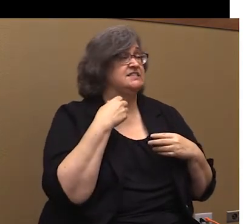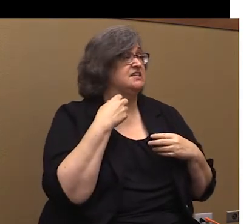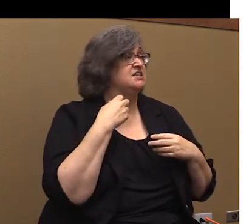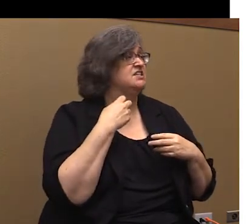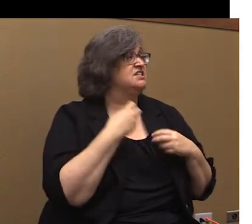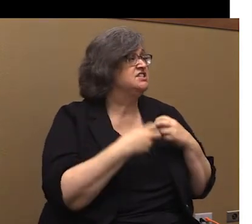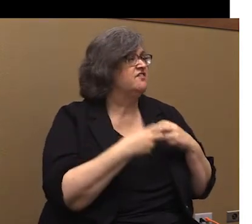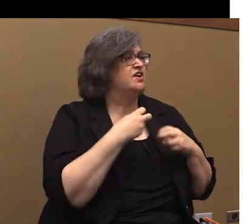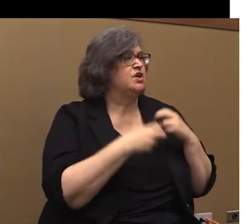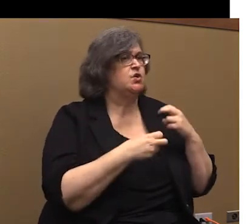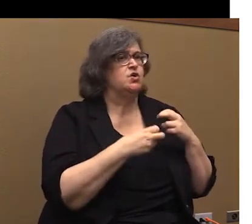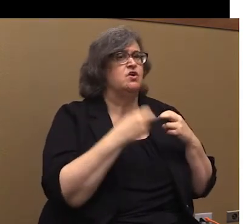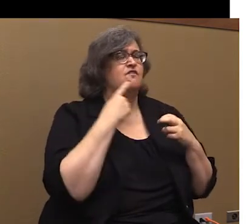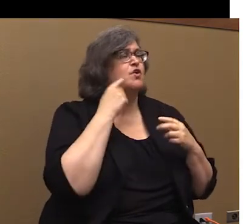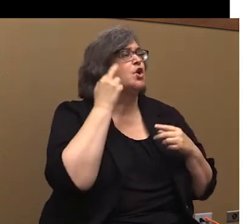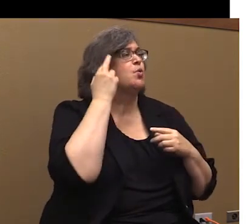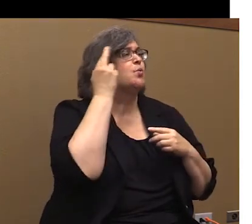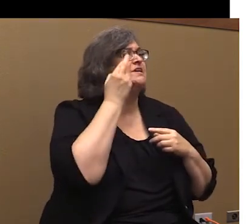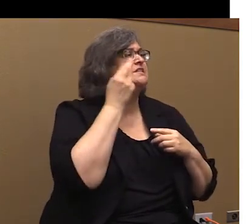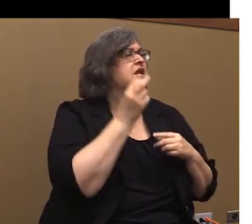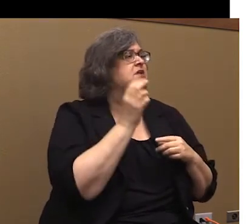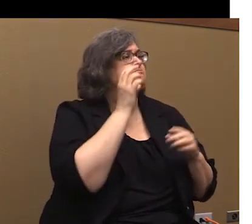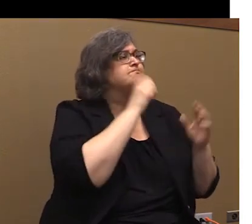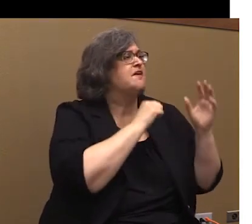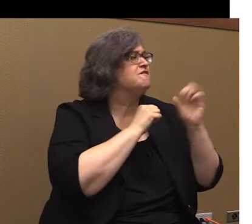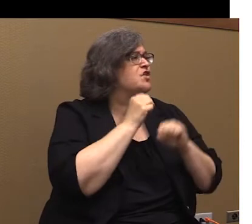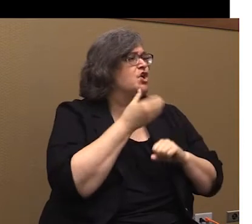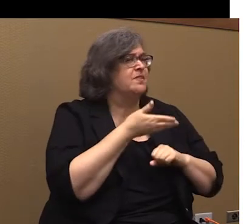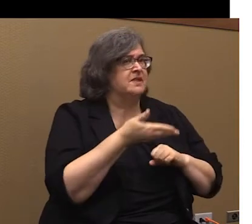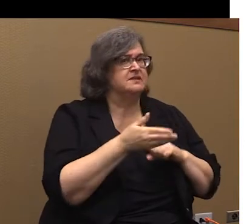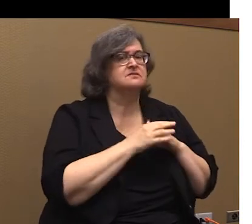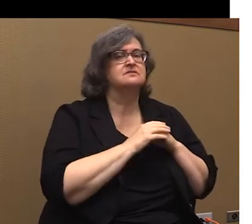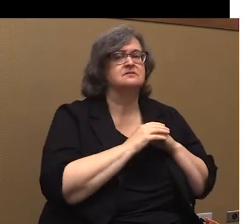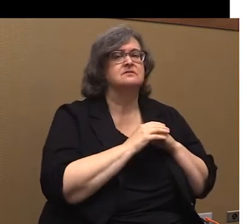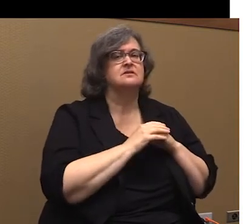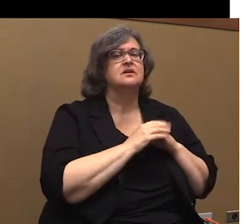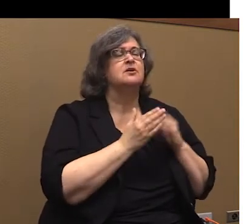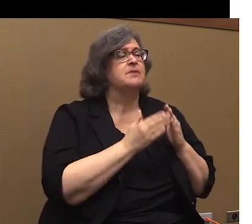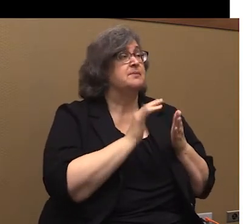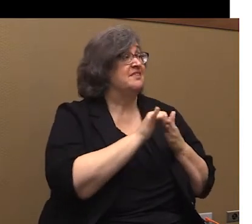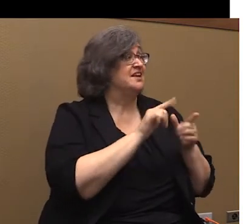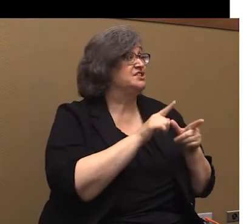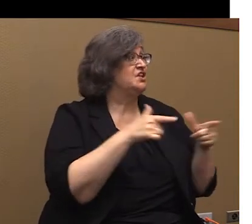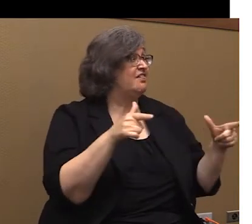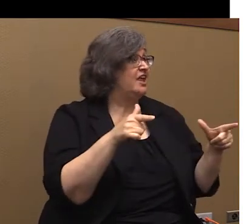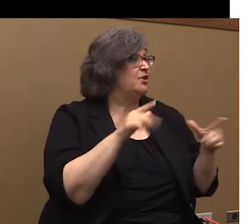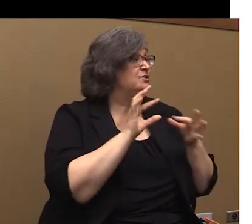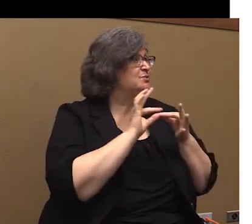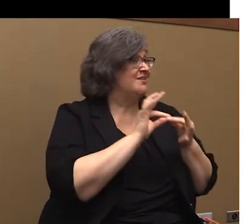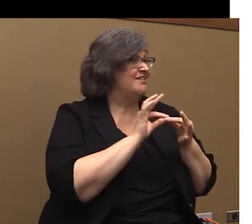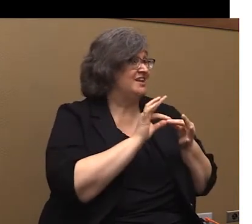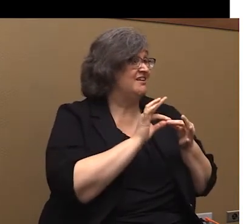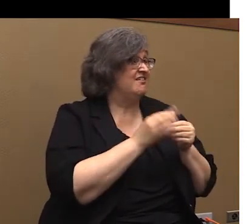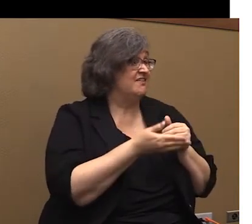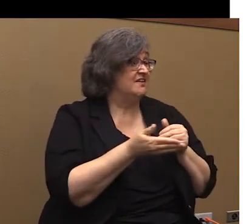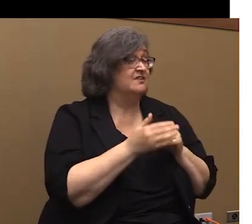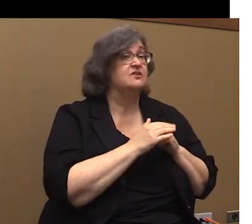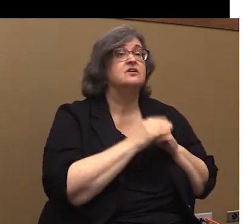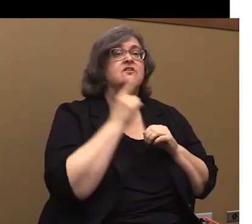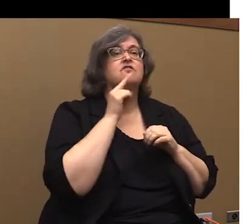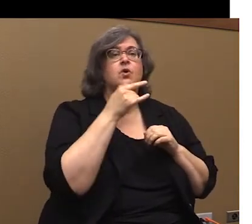we may have a child that has difficulty to reason and infer things, but it could also be